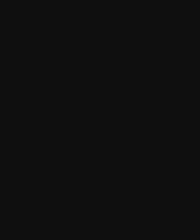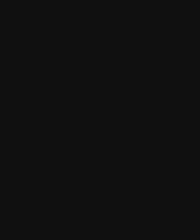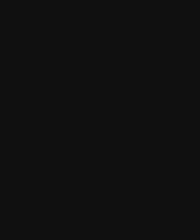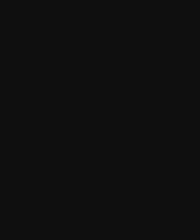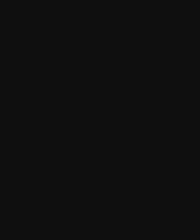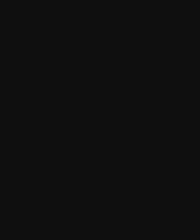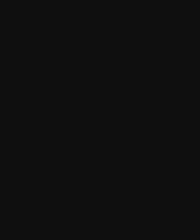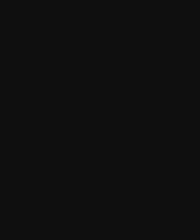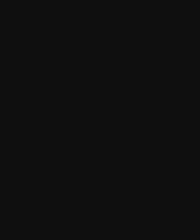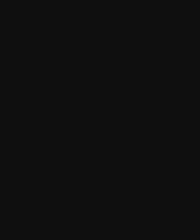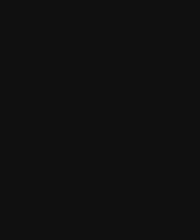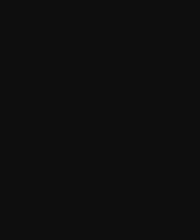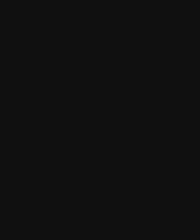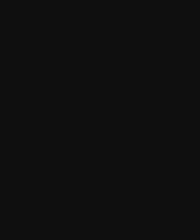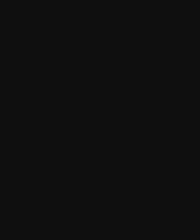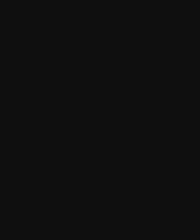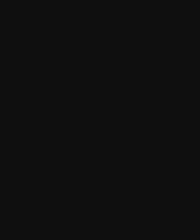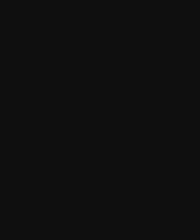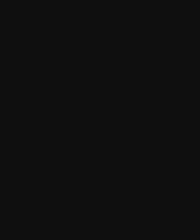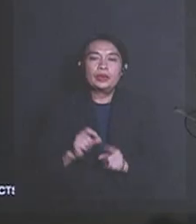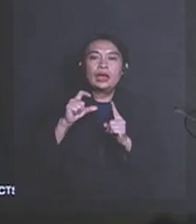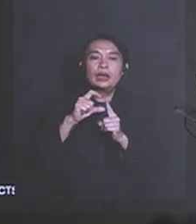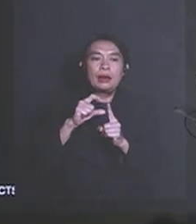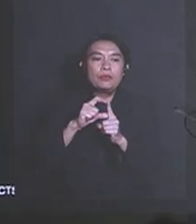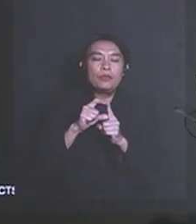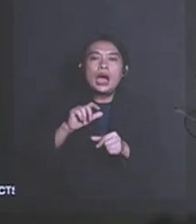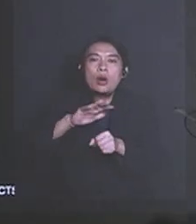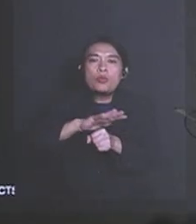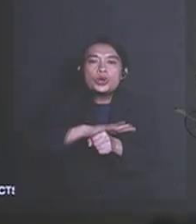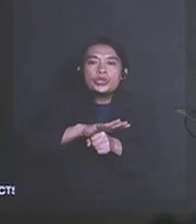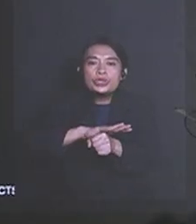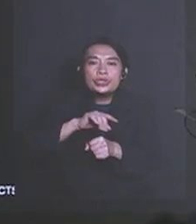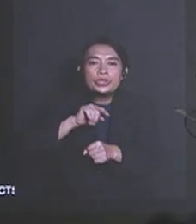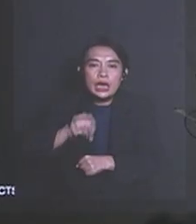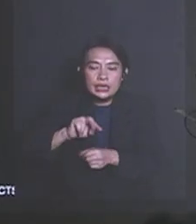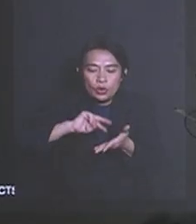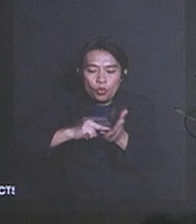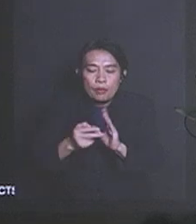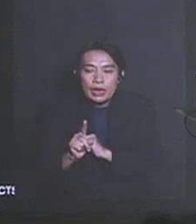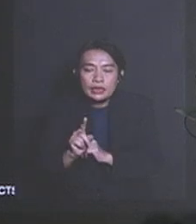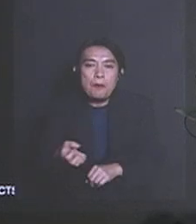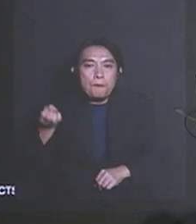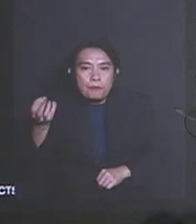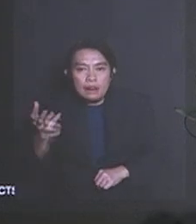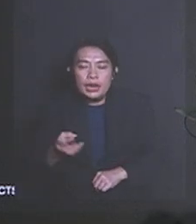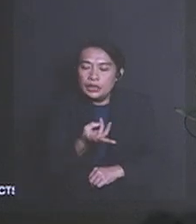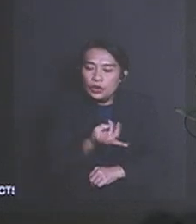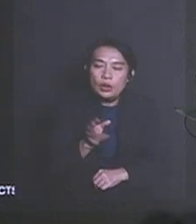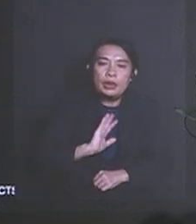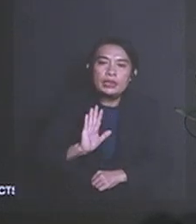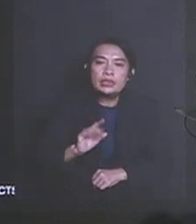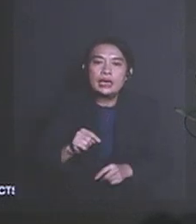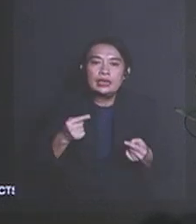The word Podi meaning perfectly adequate, not too much, not too little. The word Podi Podi became